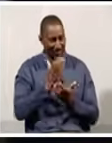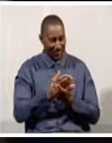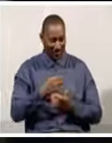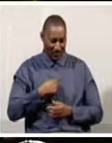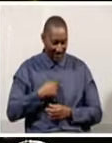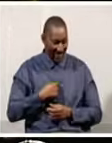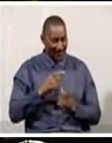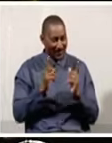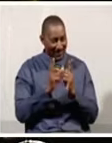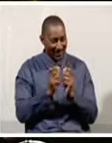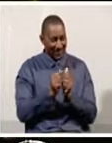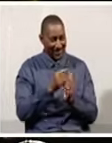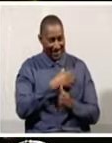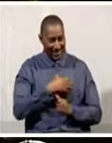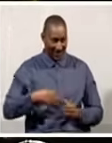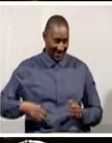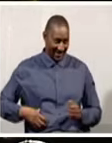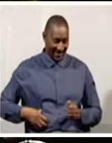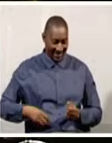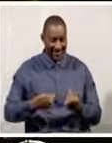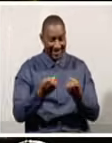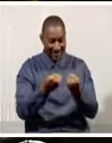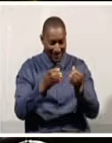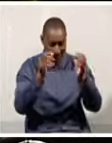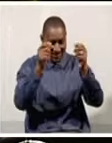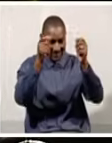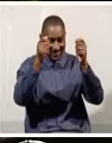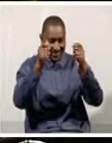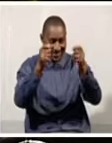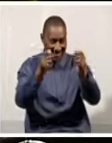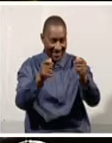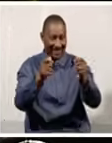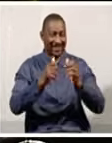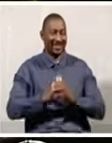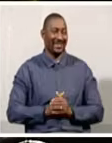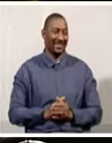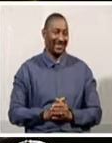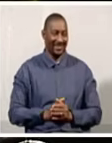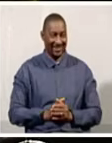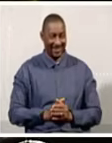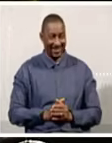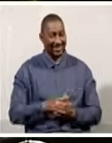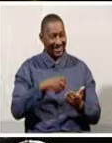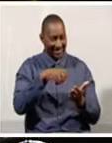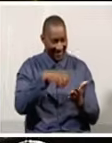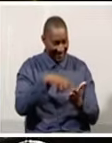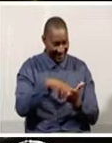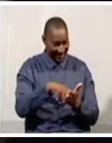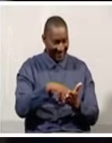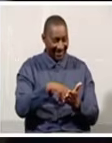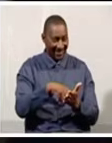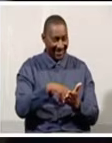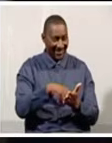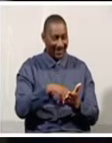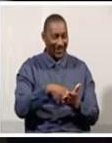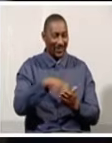that is calling me giving me an invitation, making sure I sit on the table literally closest to him, and then